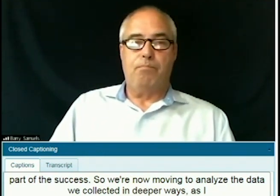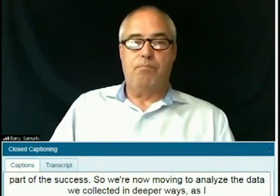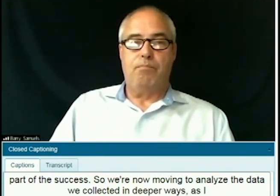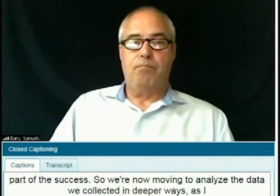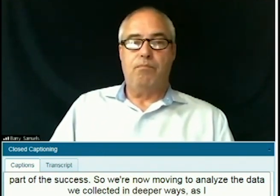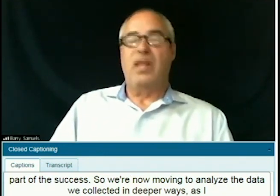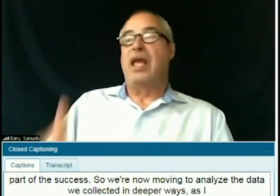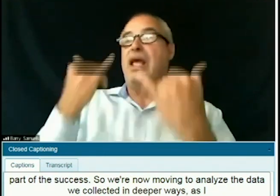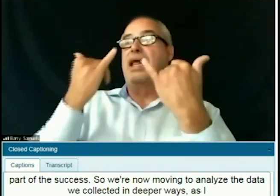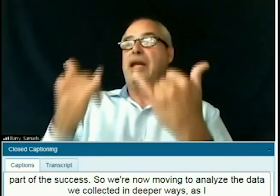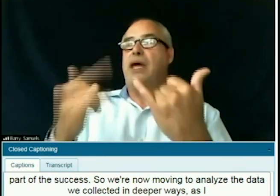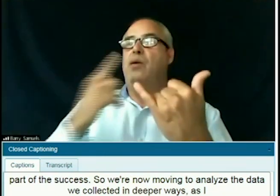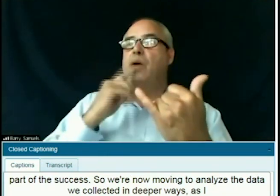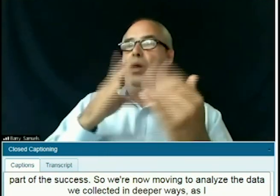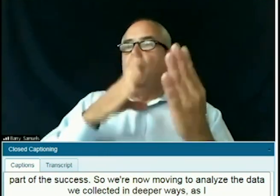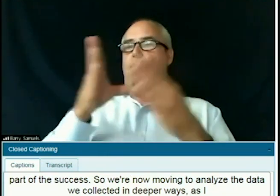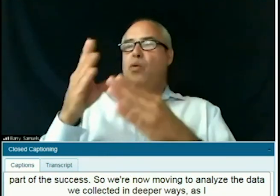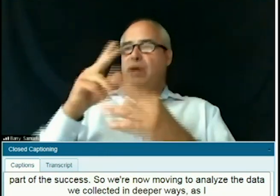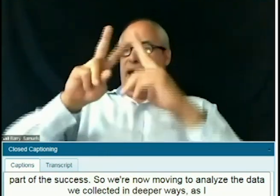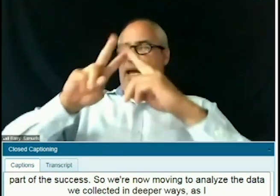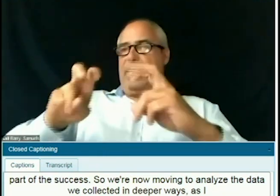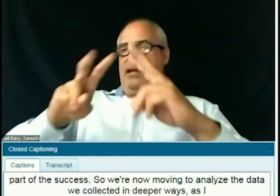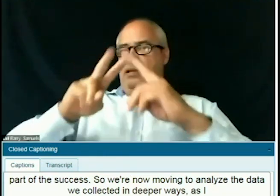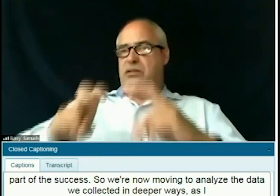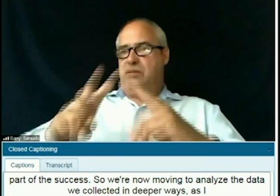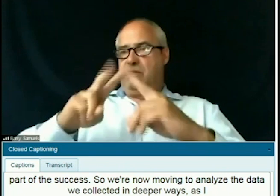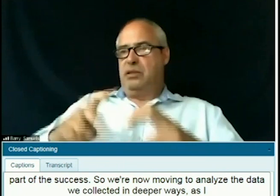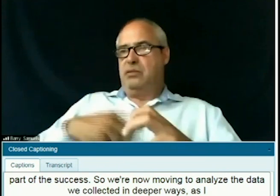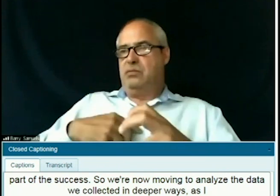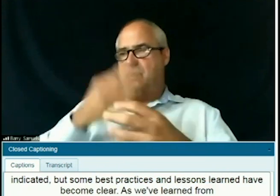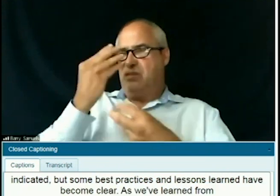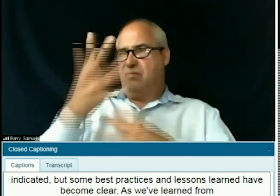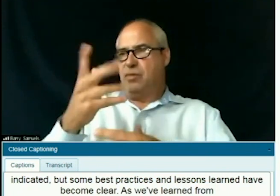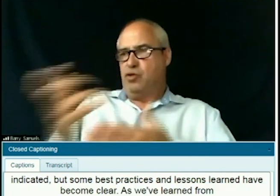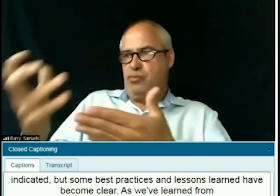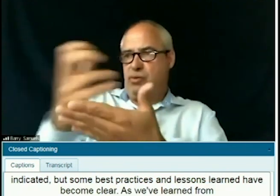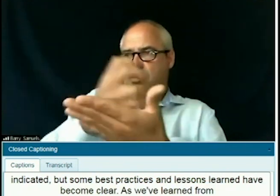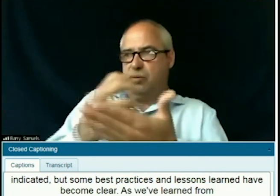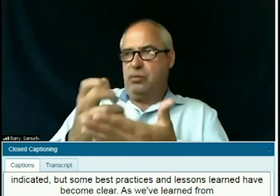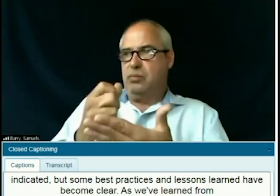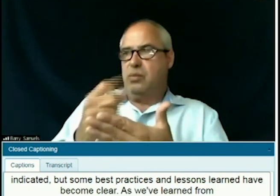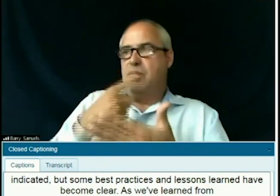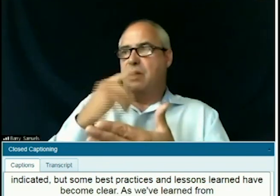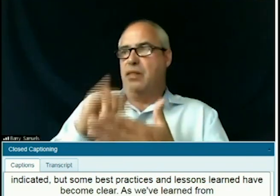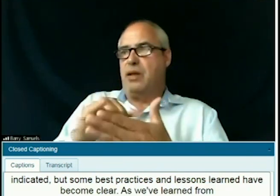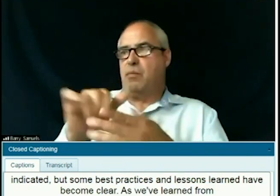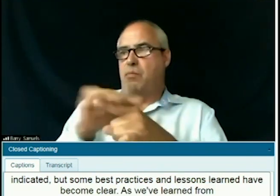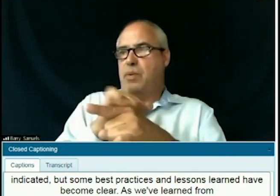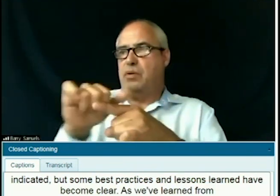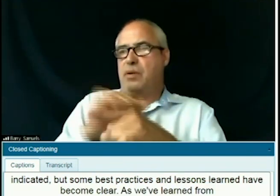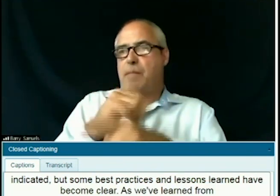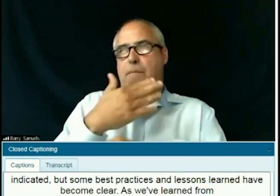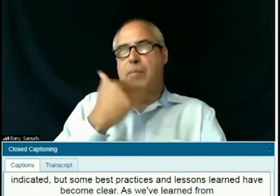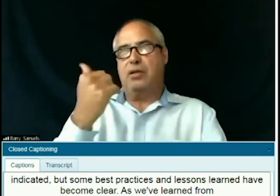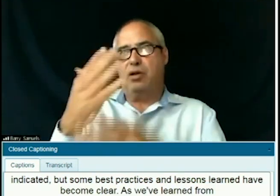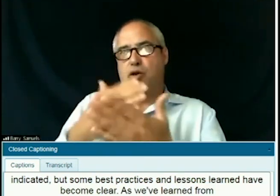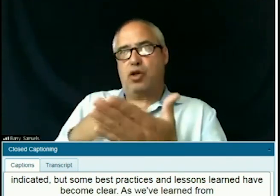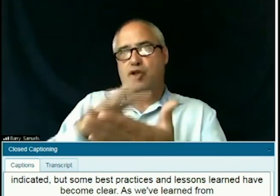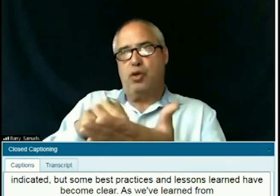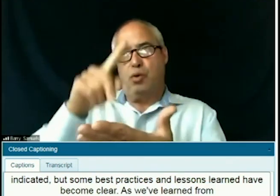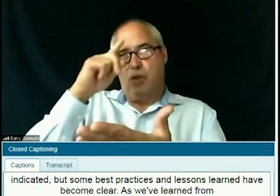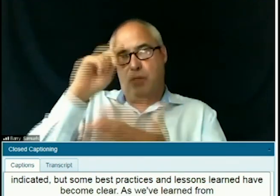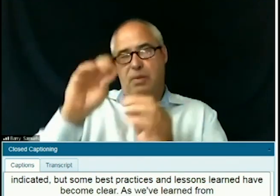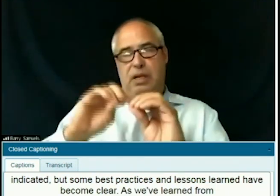So we're now moving to analyze the data we collected in deeper ways, as I indicated, but some best practices and lessons learned have become